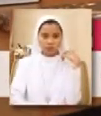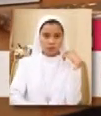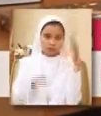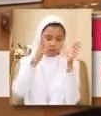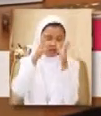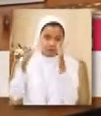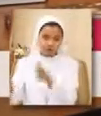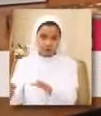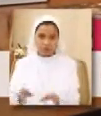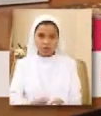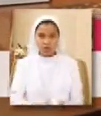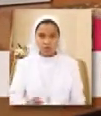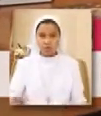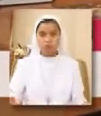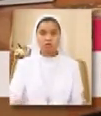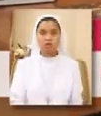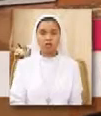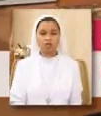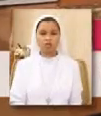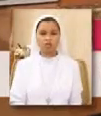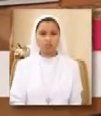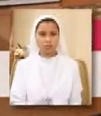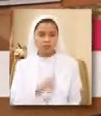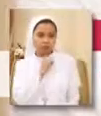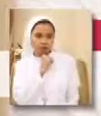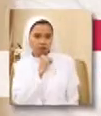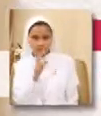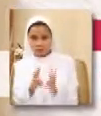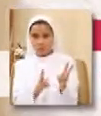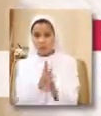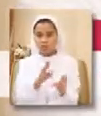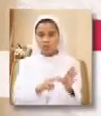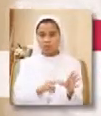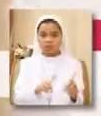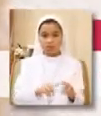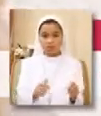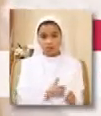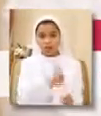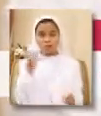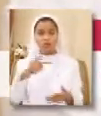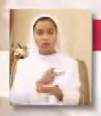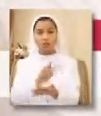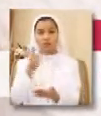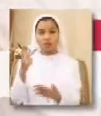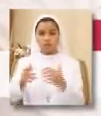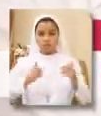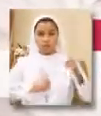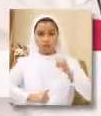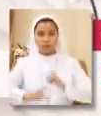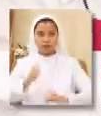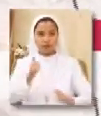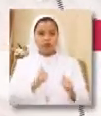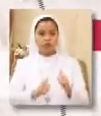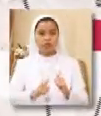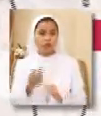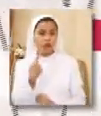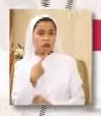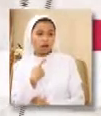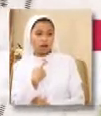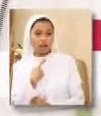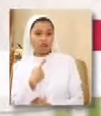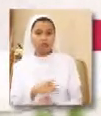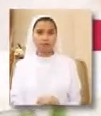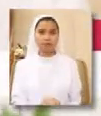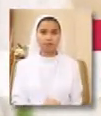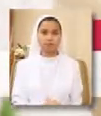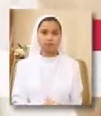poor kids and children, families? You mean with the wheelchairs, Bishop? Not necessarily a wheelchair, but other programs. Yes, we have. That's why we